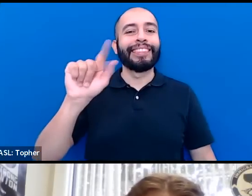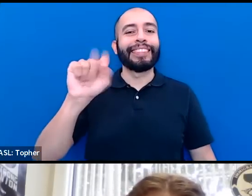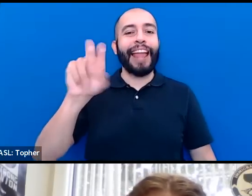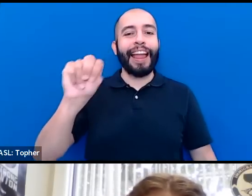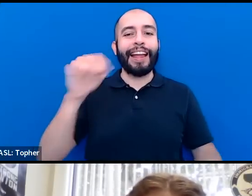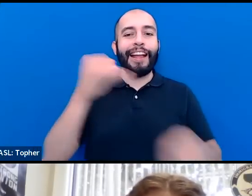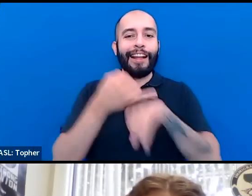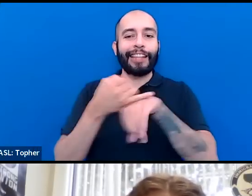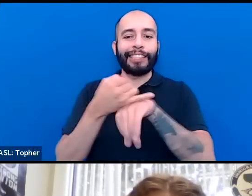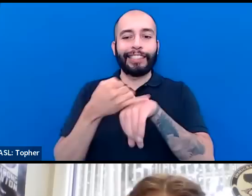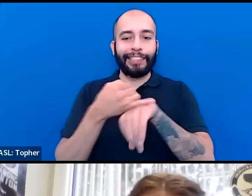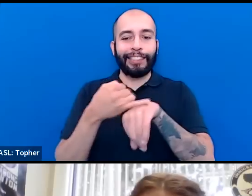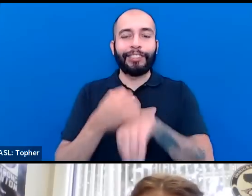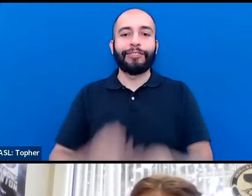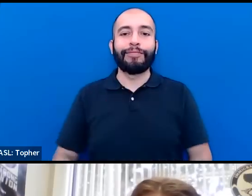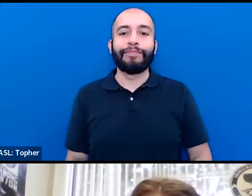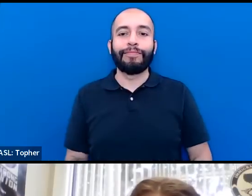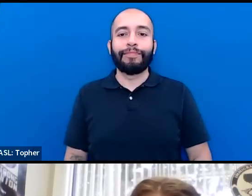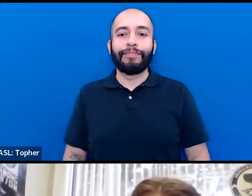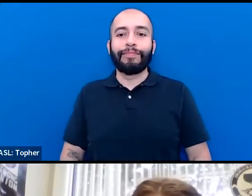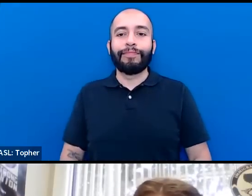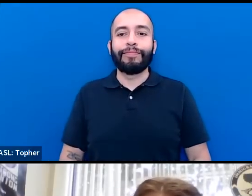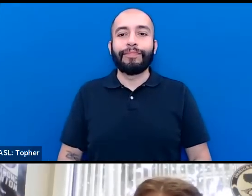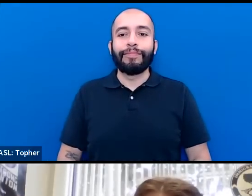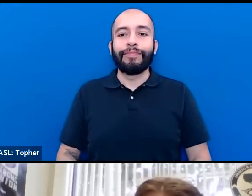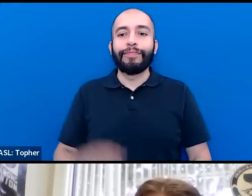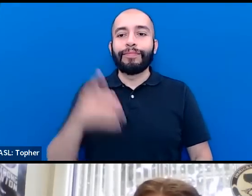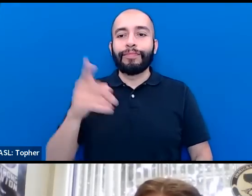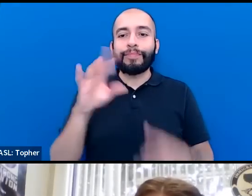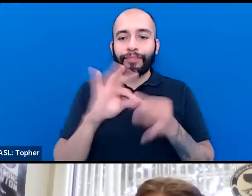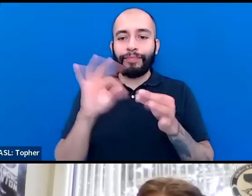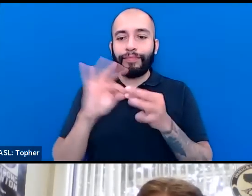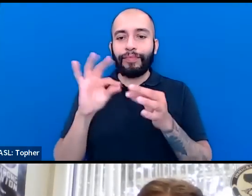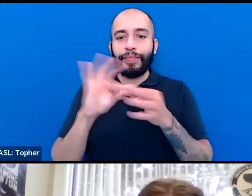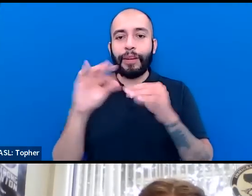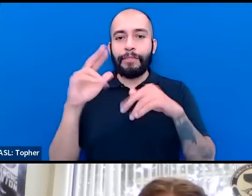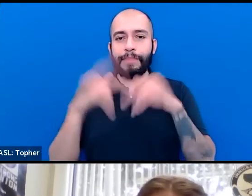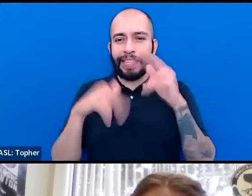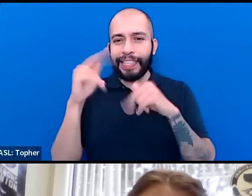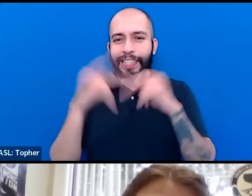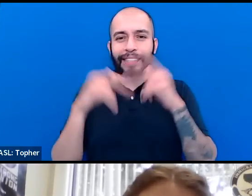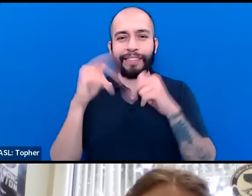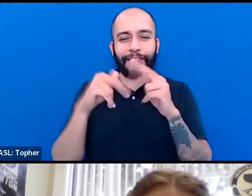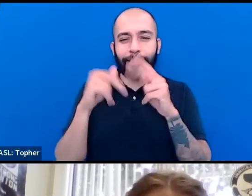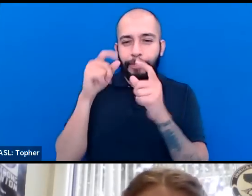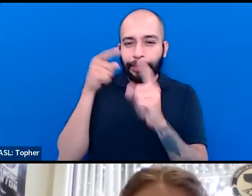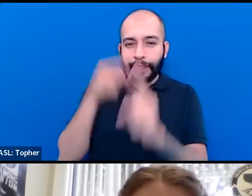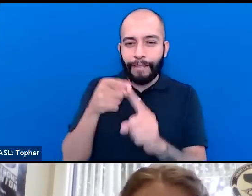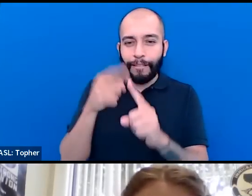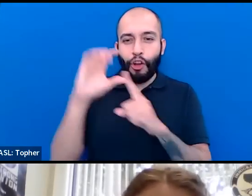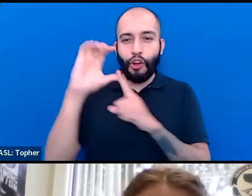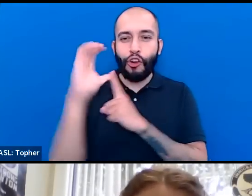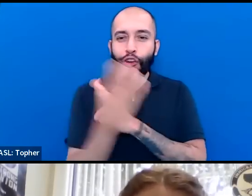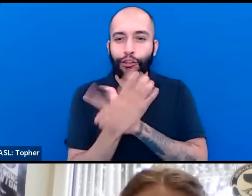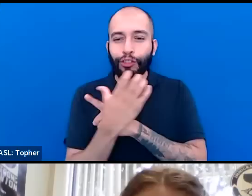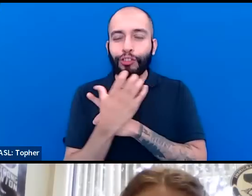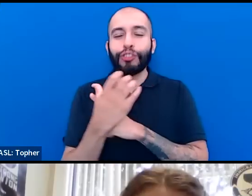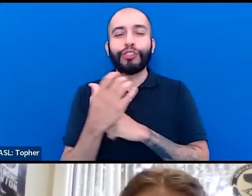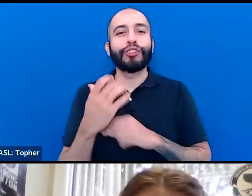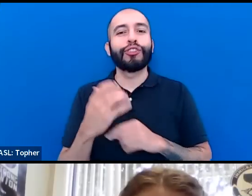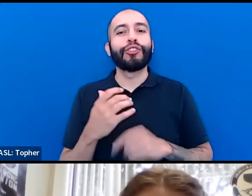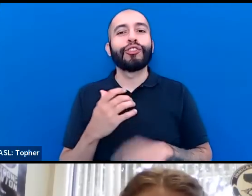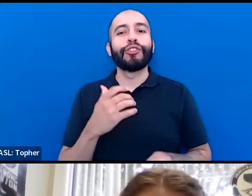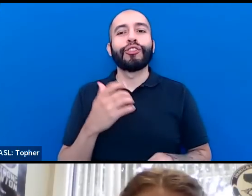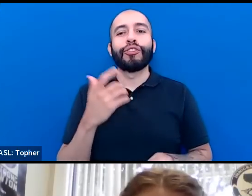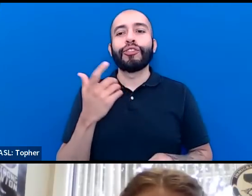particular culture where you made it clear that you guys were really the ones who